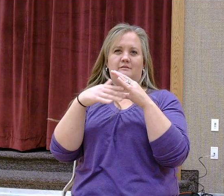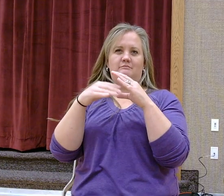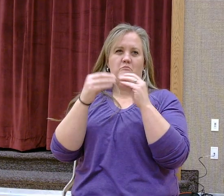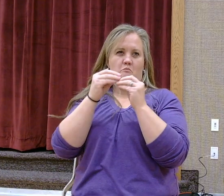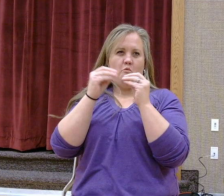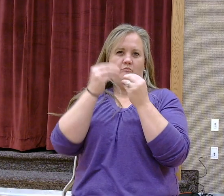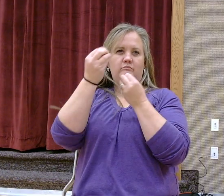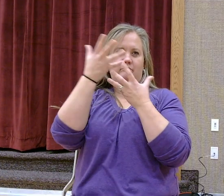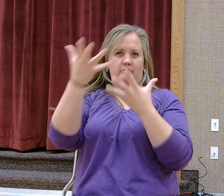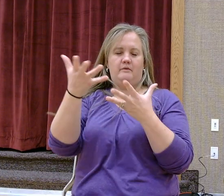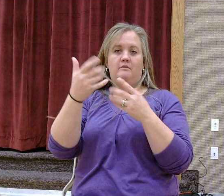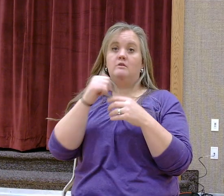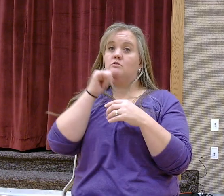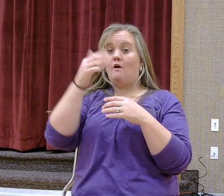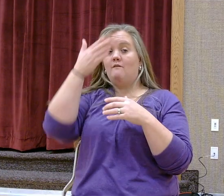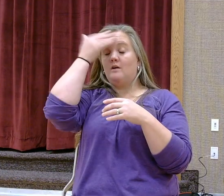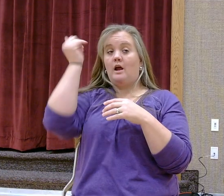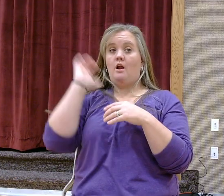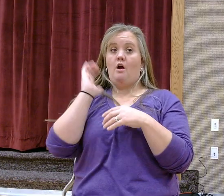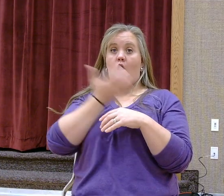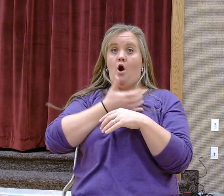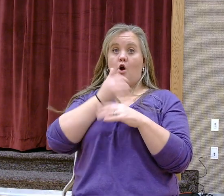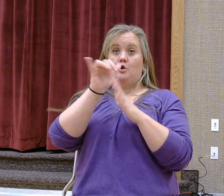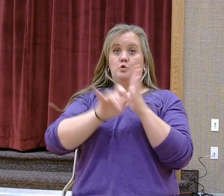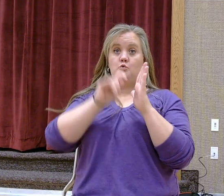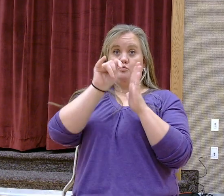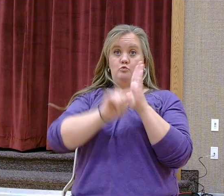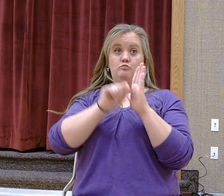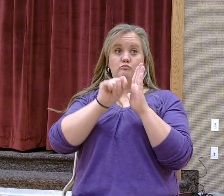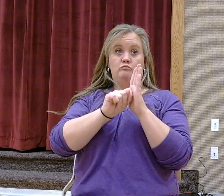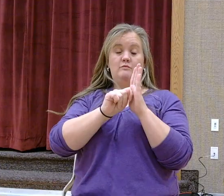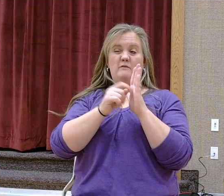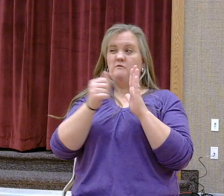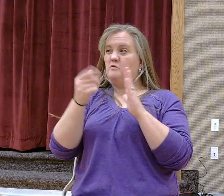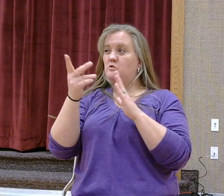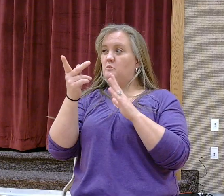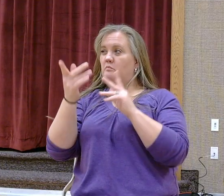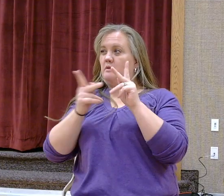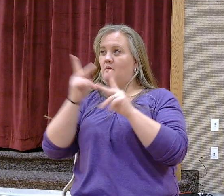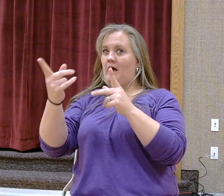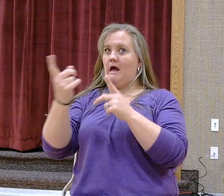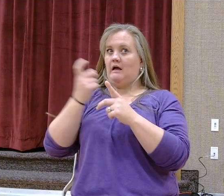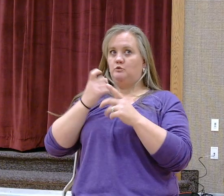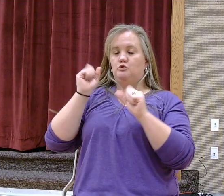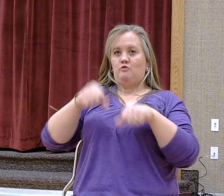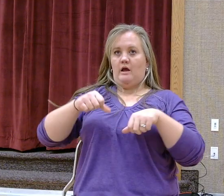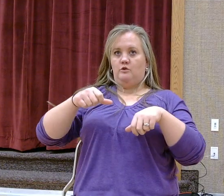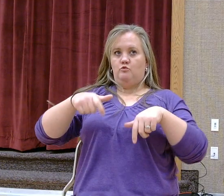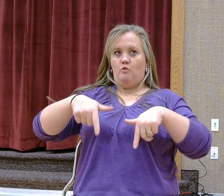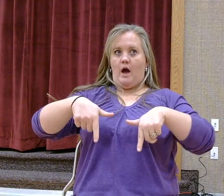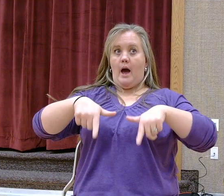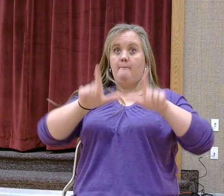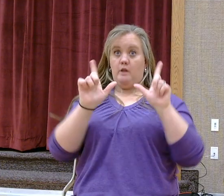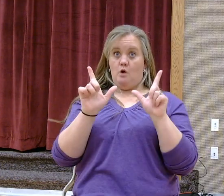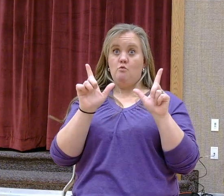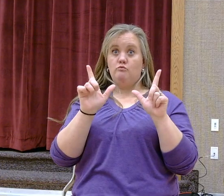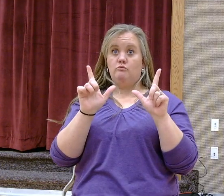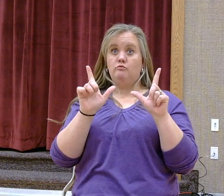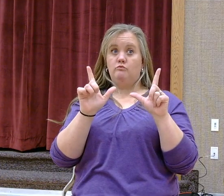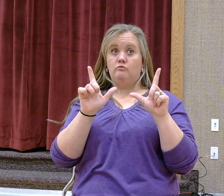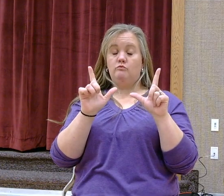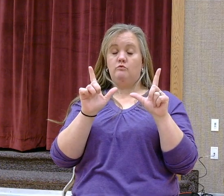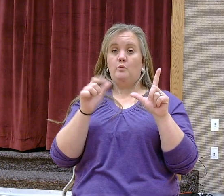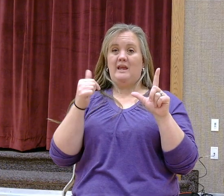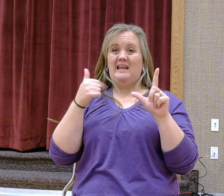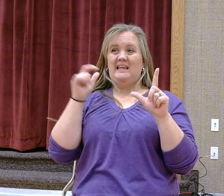Also, don't forget about our YouTube page. A few of you have asked. We're trying to get these uploaded. We have 4 uploaded. We have 1